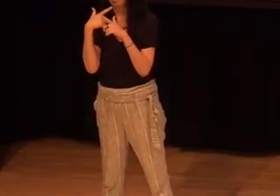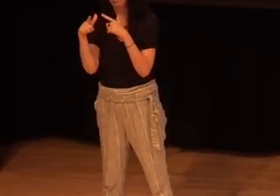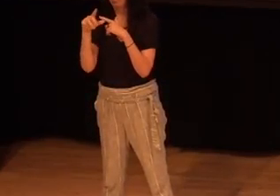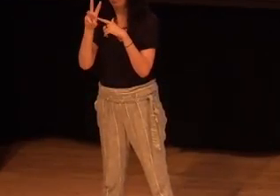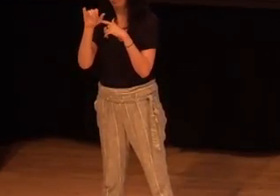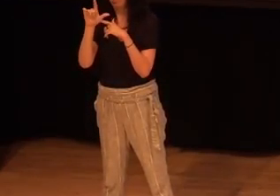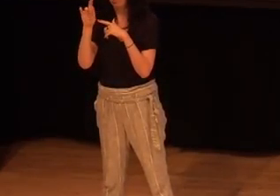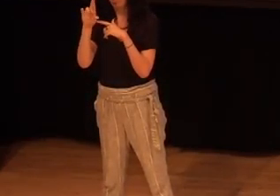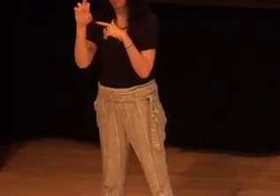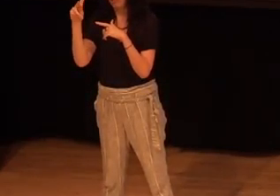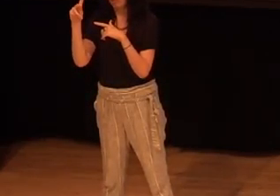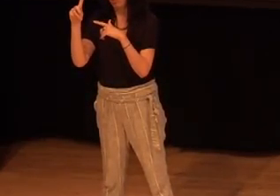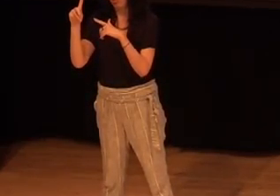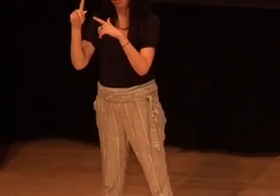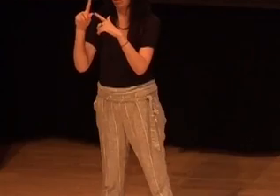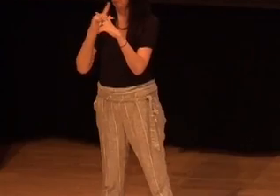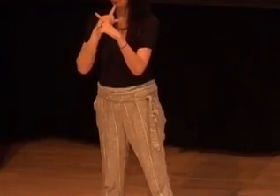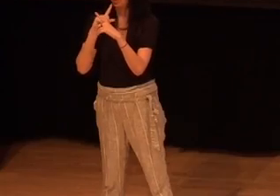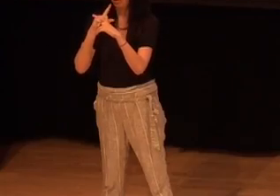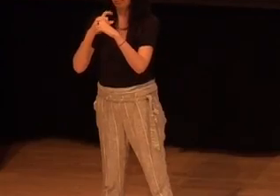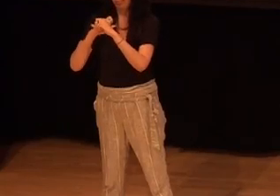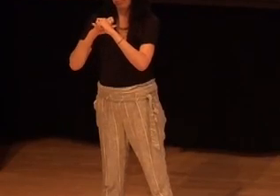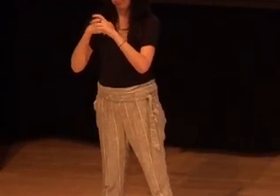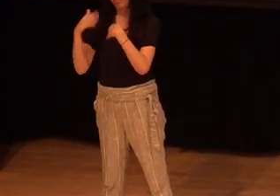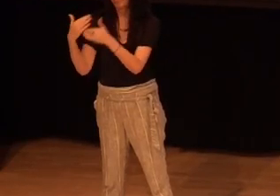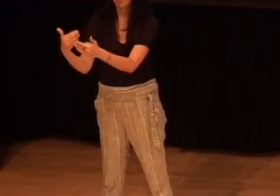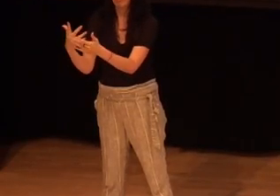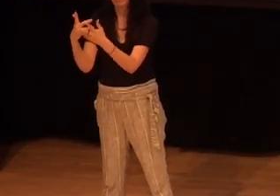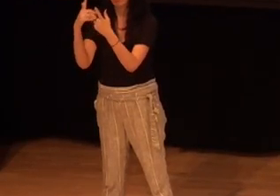Willowbrook exploded as a controversy,